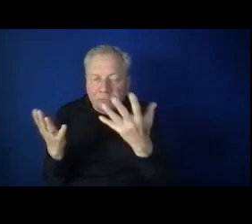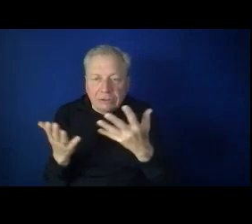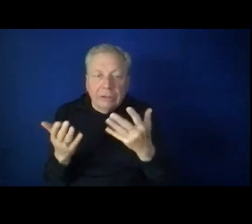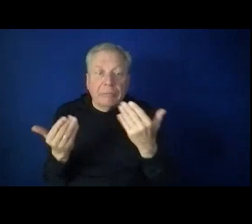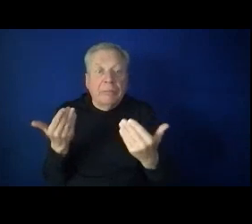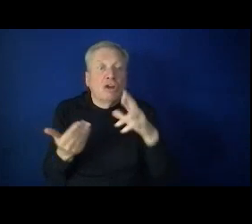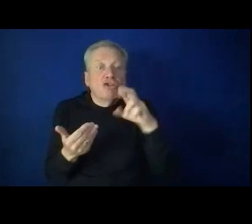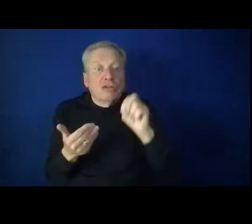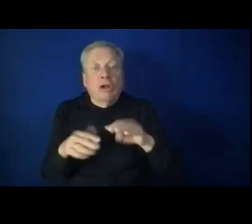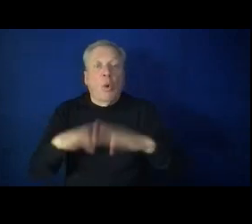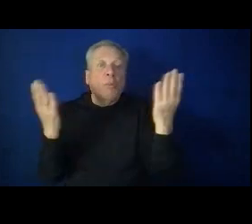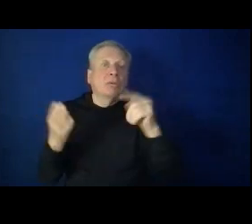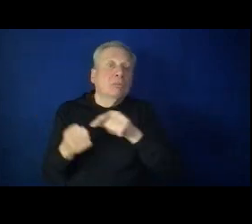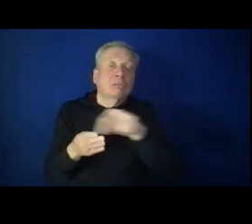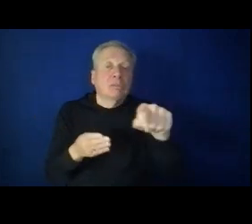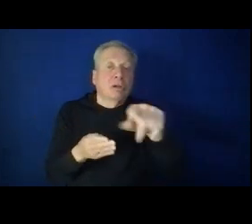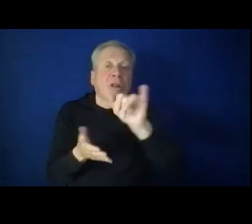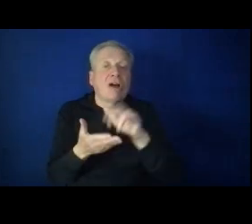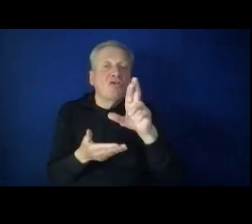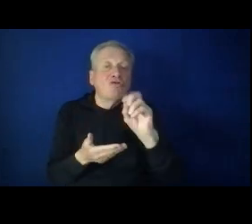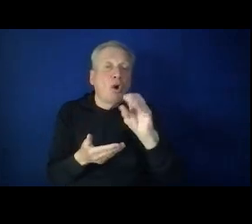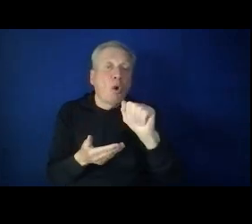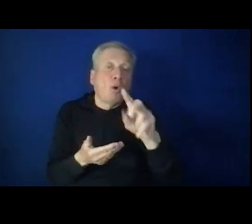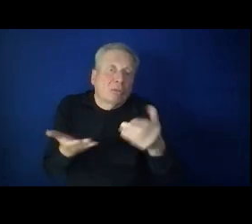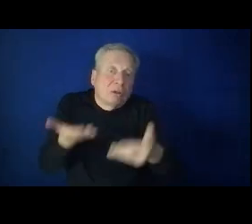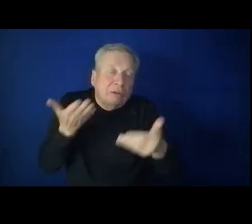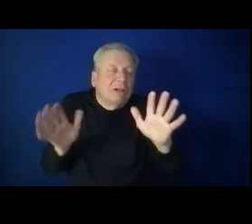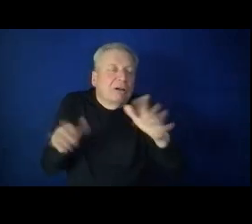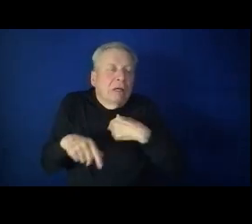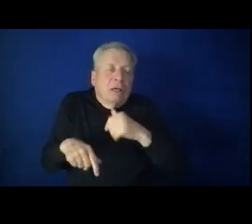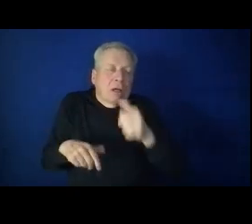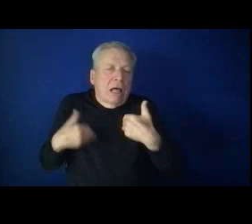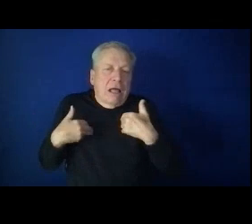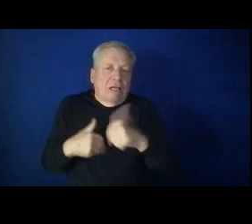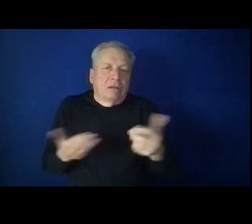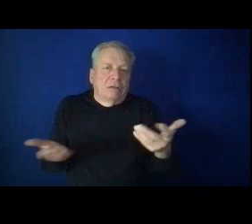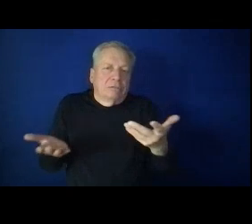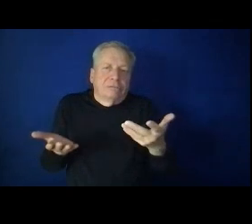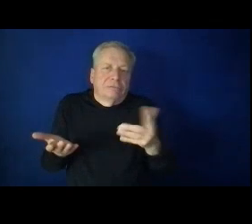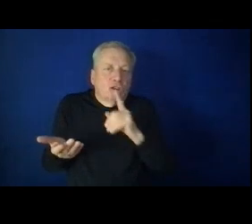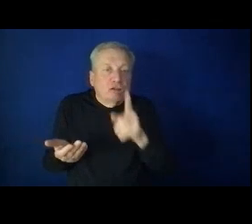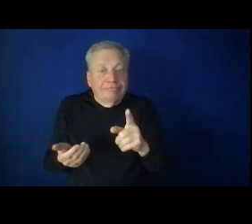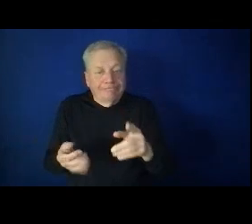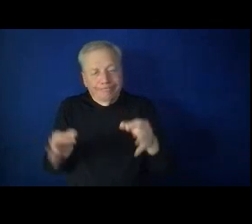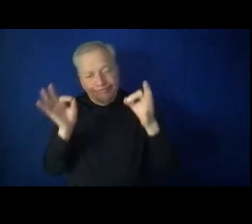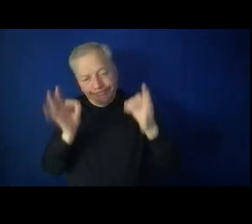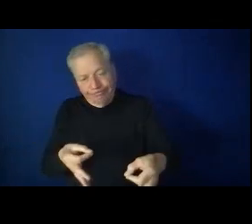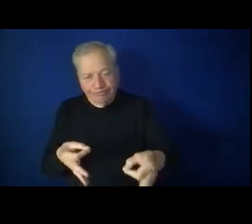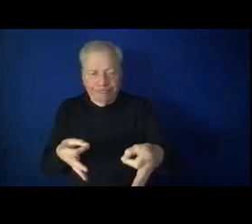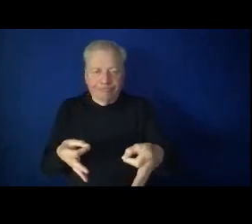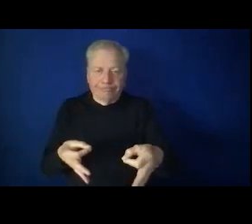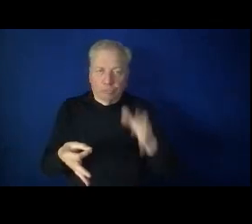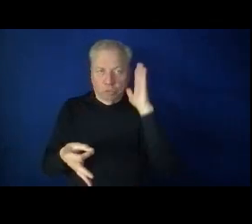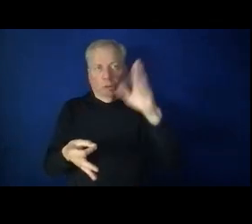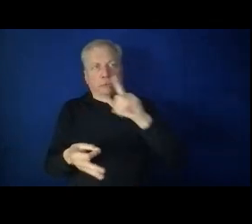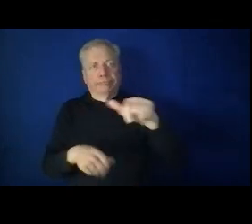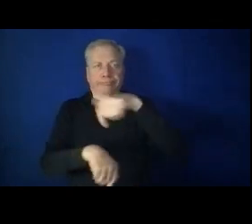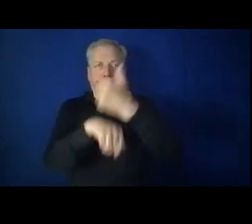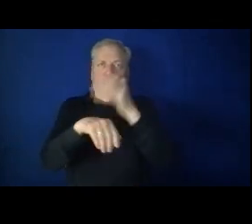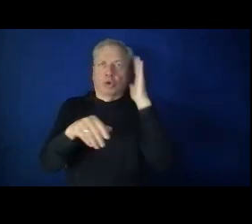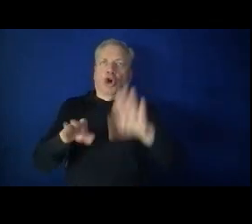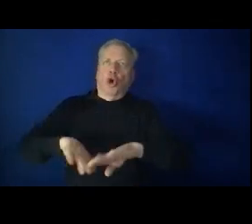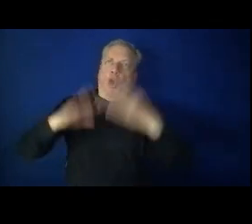reopen that road. We don't have any hard, it'll be open by information at this